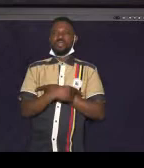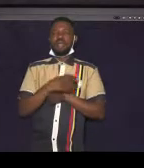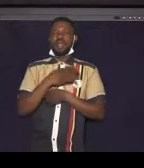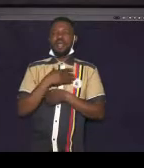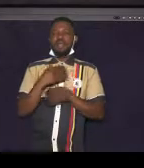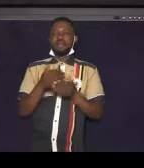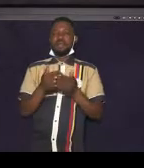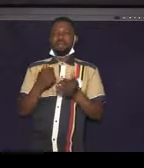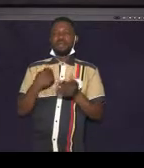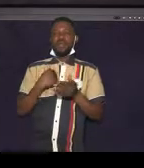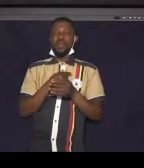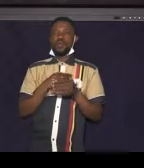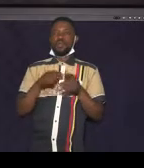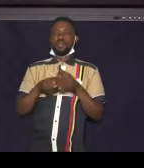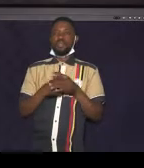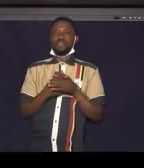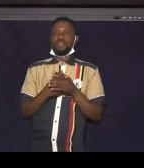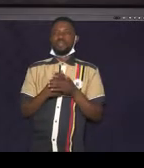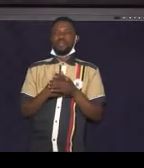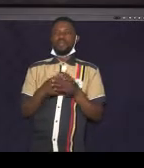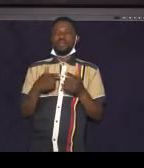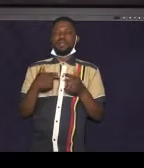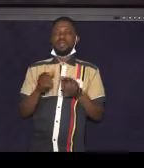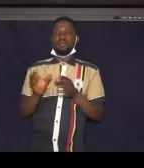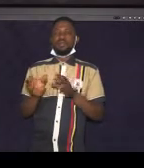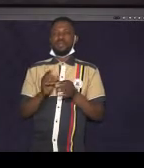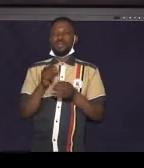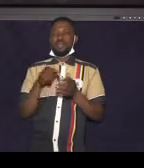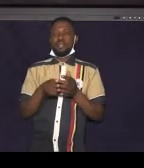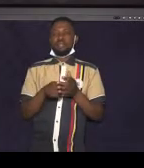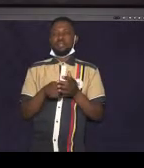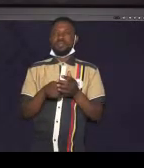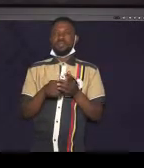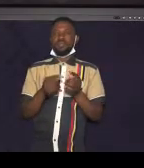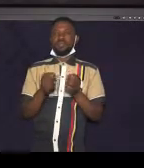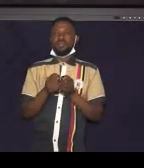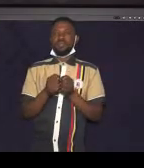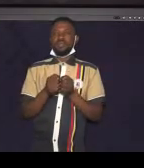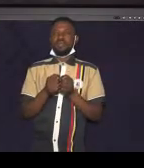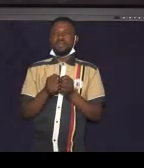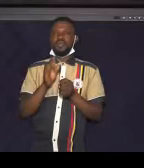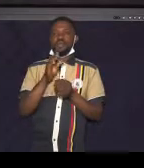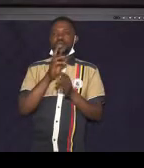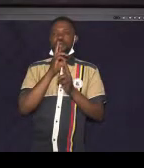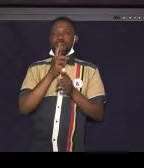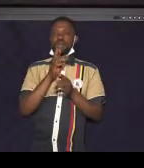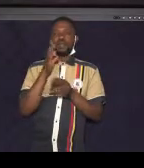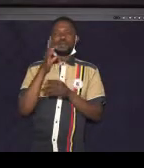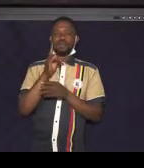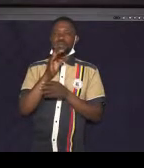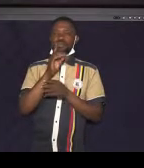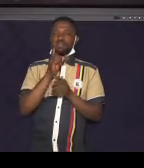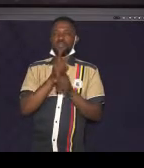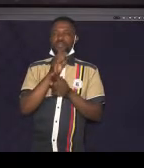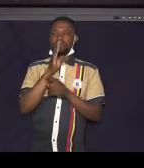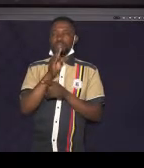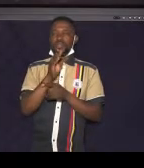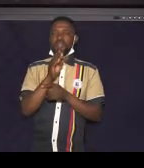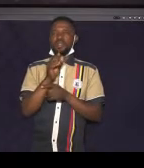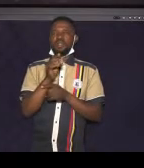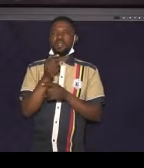And before we start, let's do this together. Your response should just be an